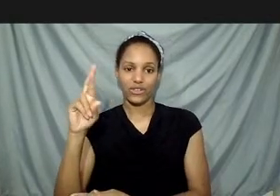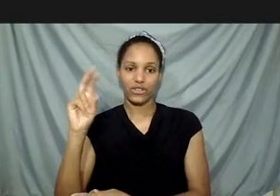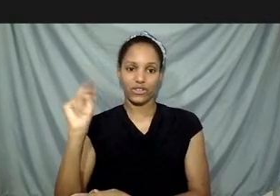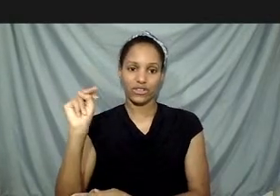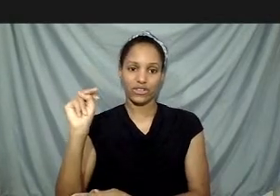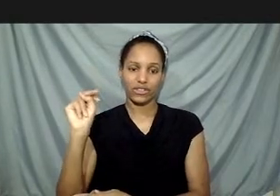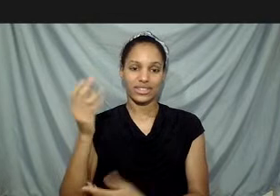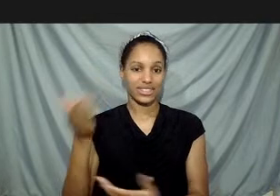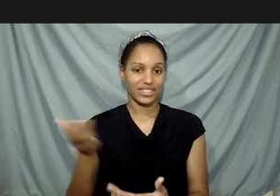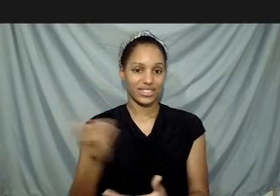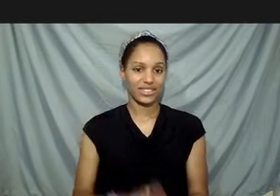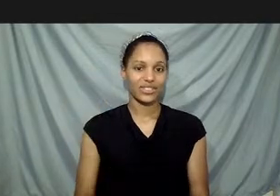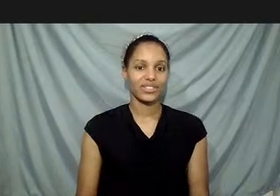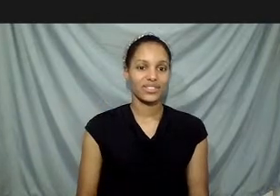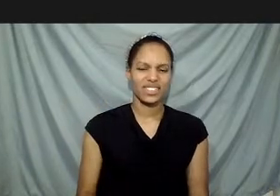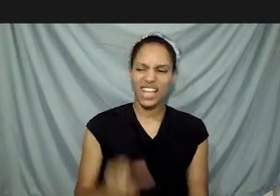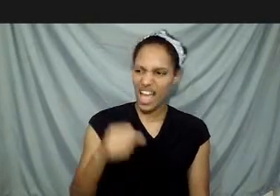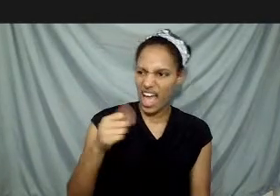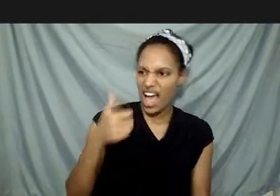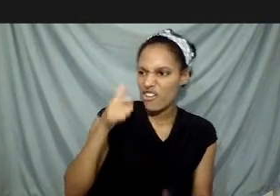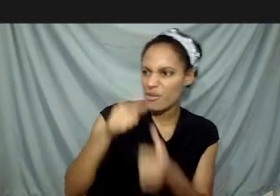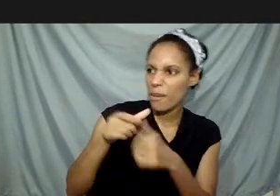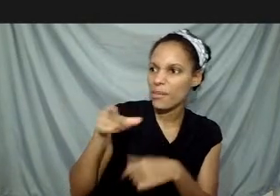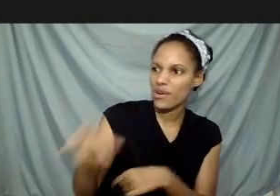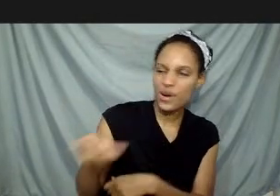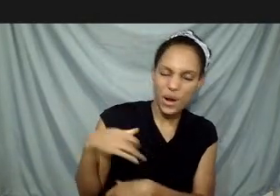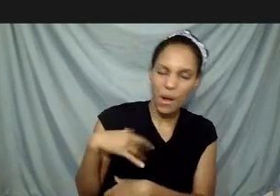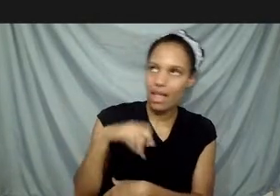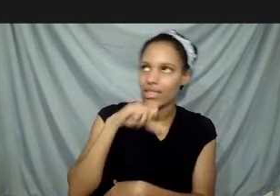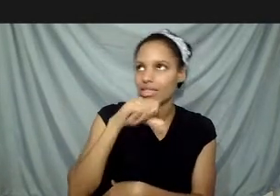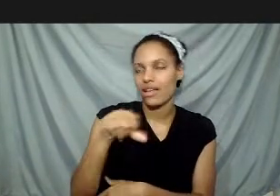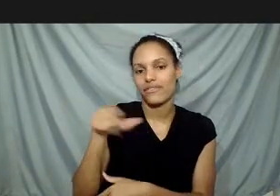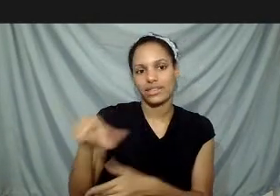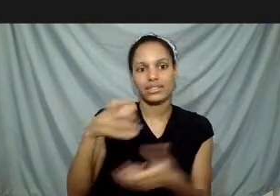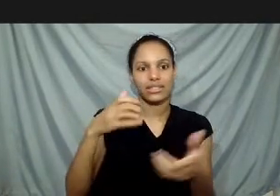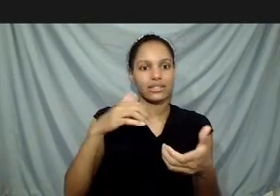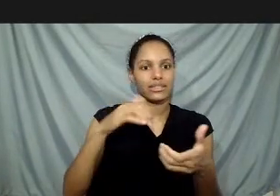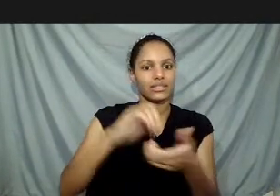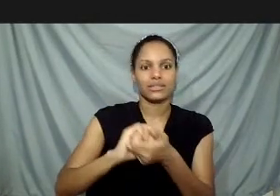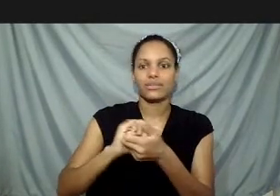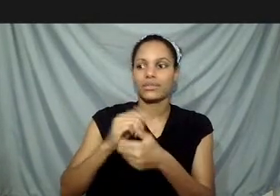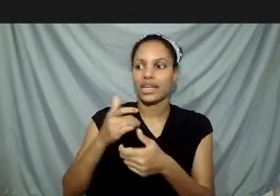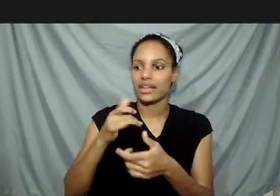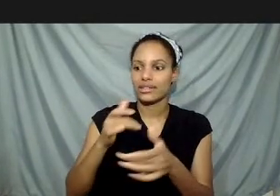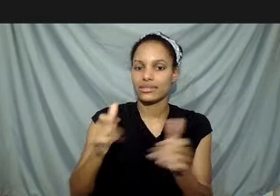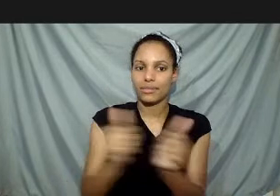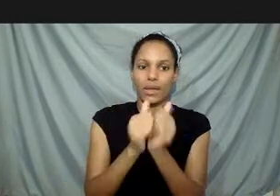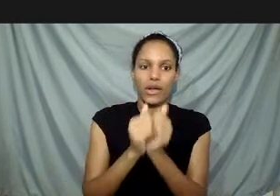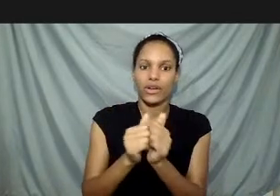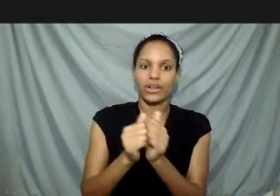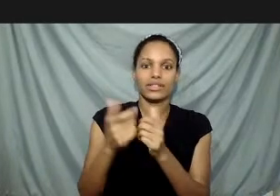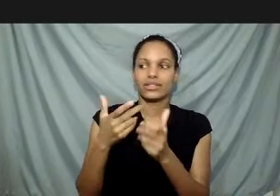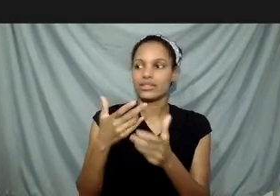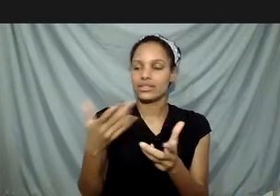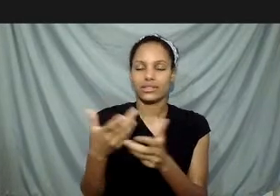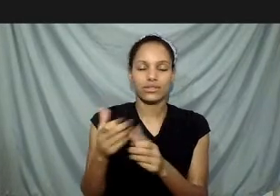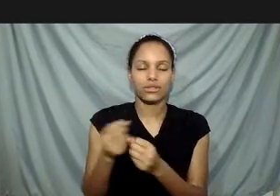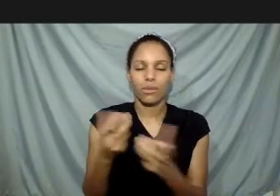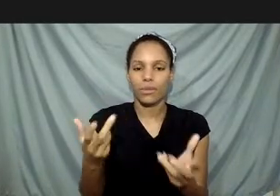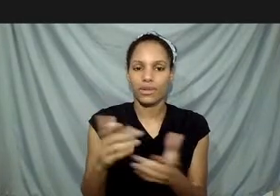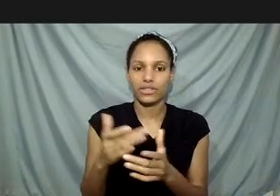Laverne. I love how these pairings bring these similar things. And I forgot that you all have sisters